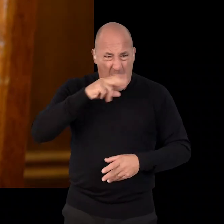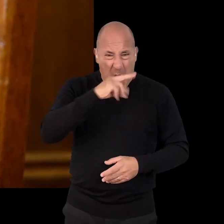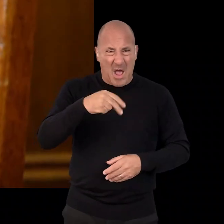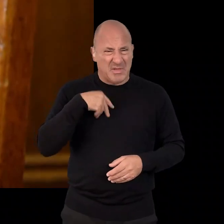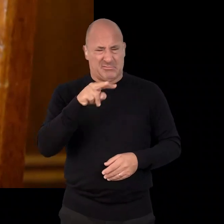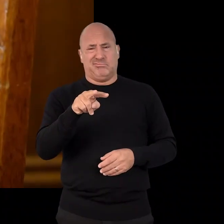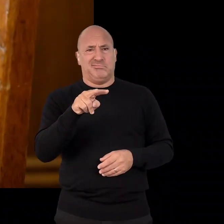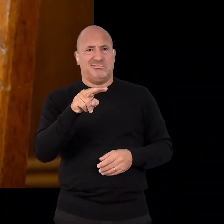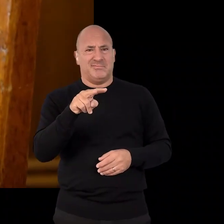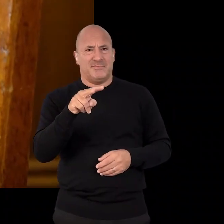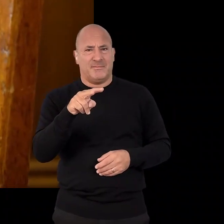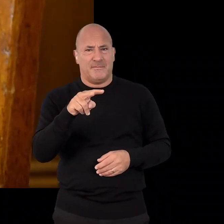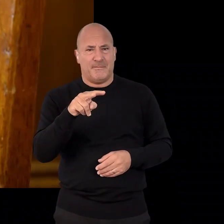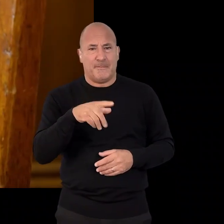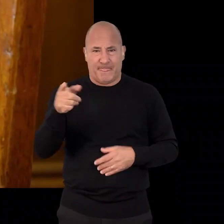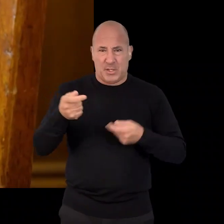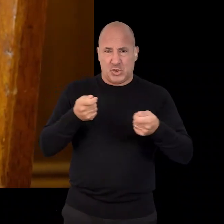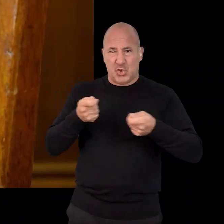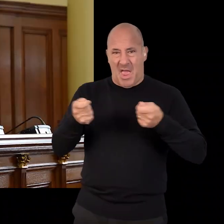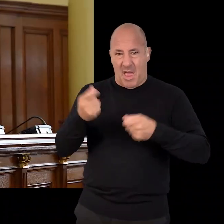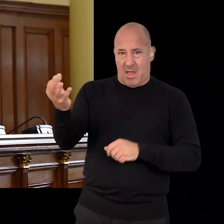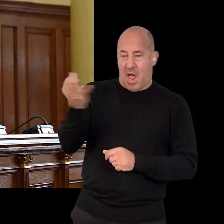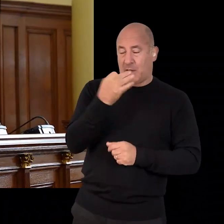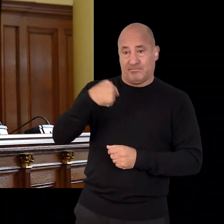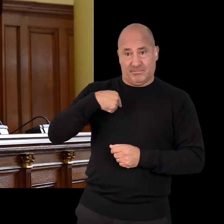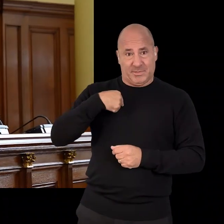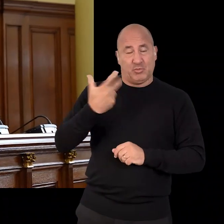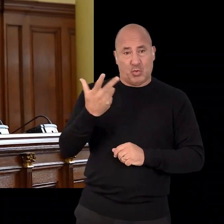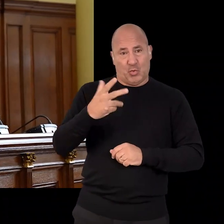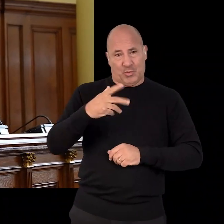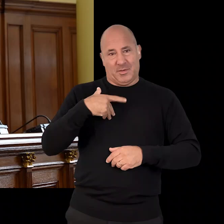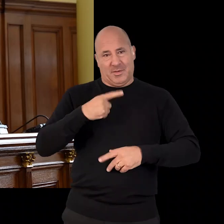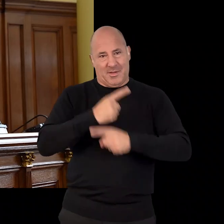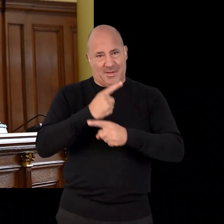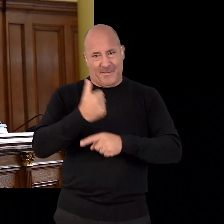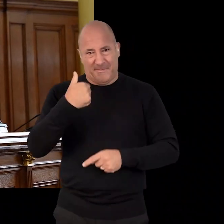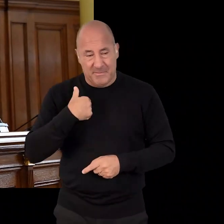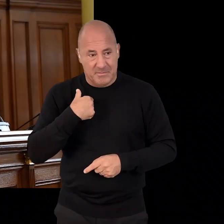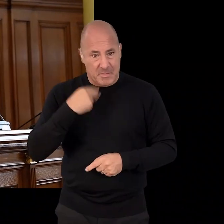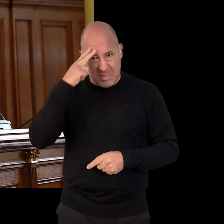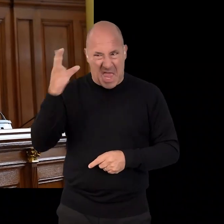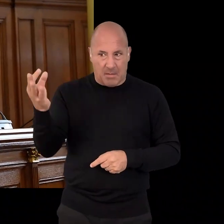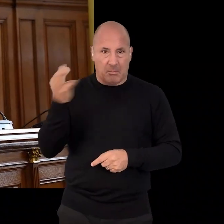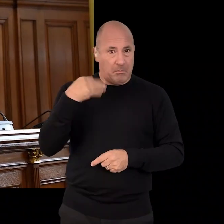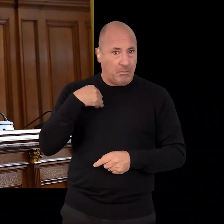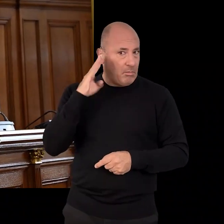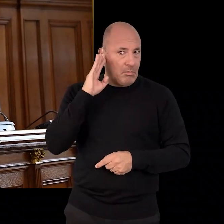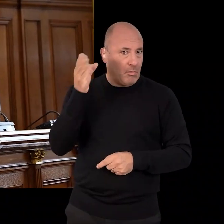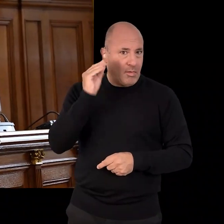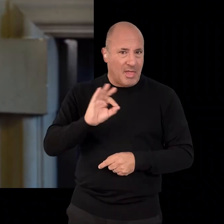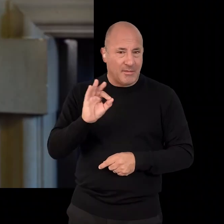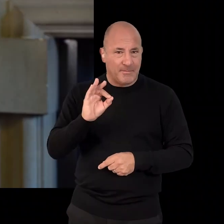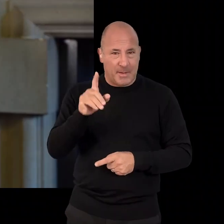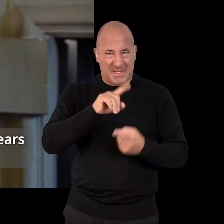I'm speaking as loud as I can. And then the chair called me to speak, and I didn't even hear my